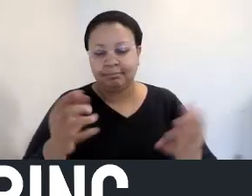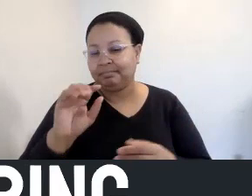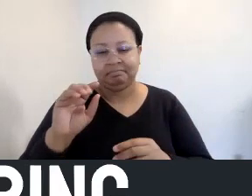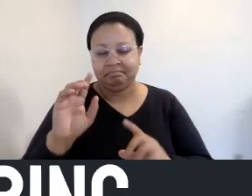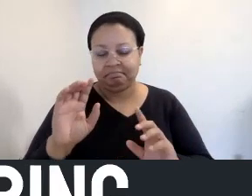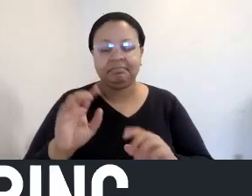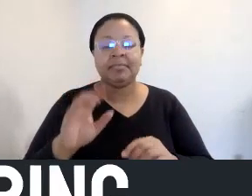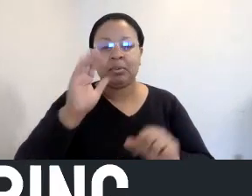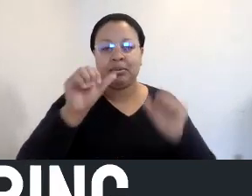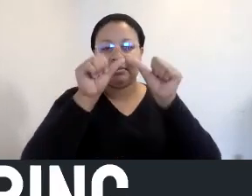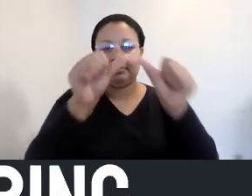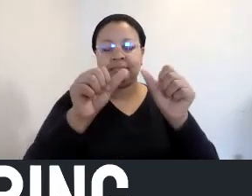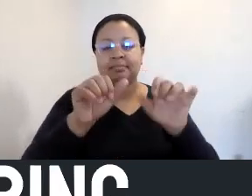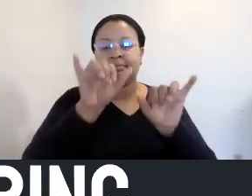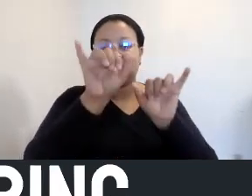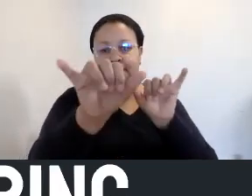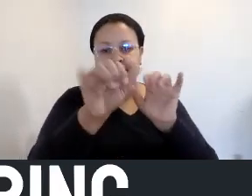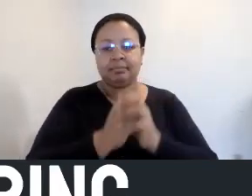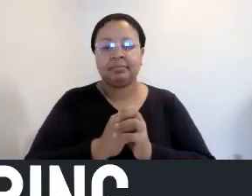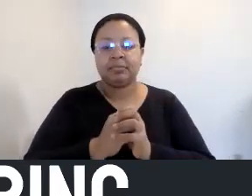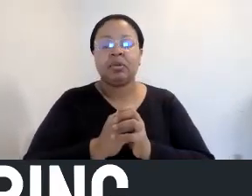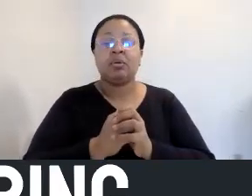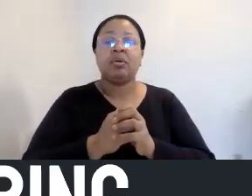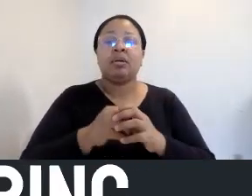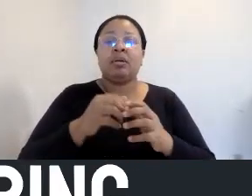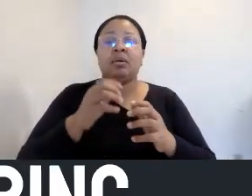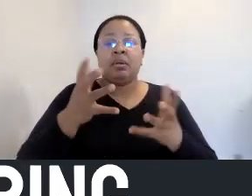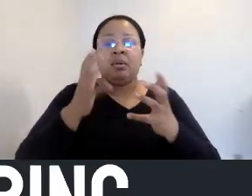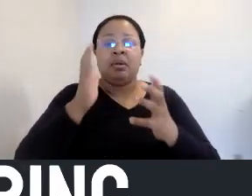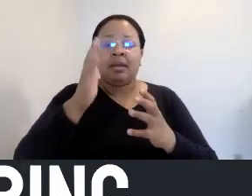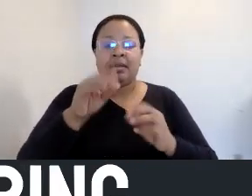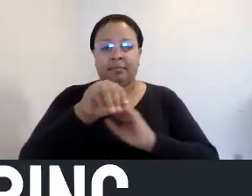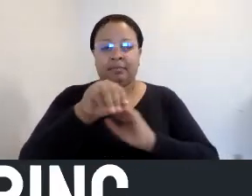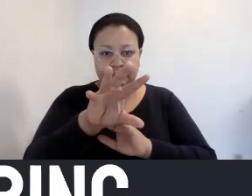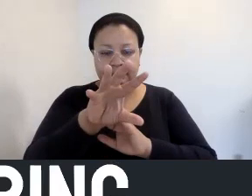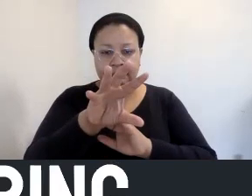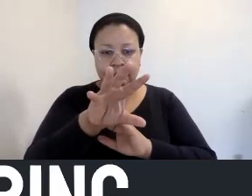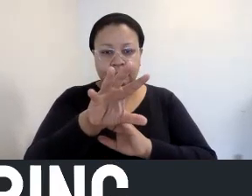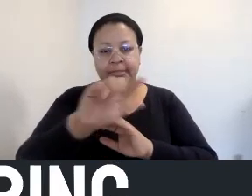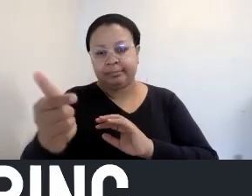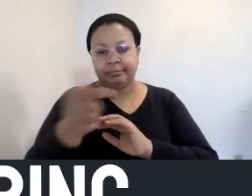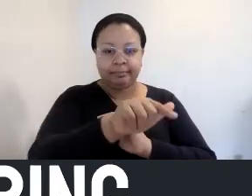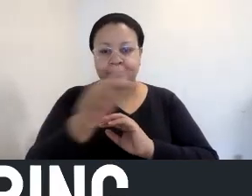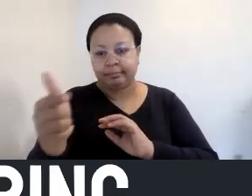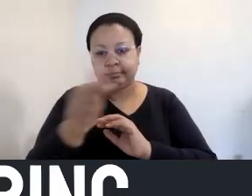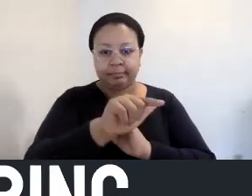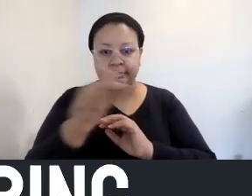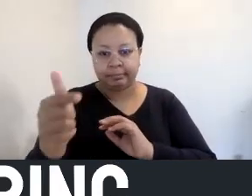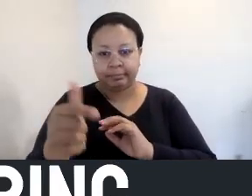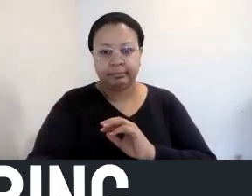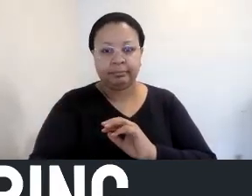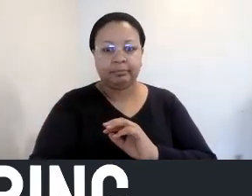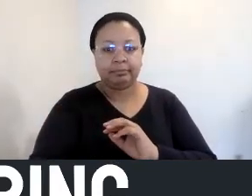active ASL interpreter, so it should automatically come to the front as well. The ASL, just so everyone knows,